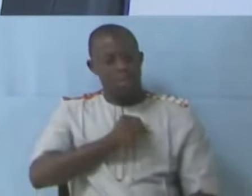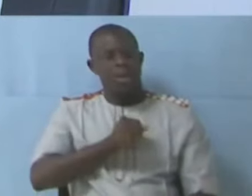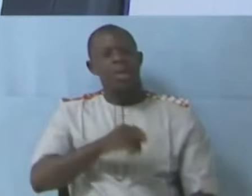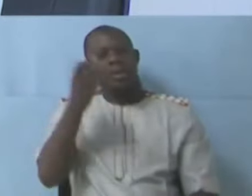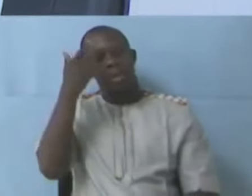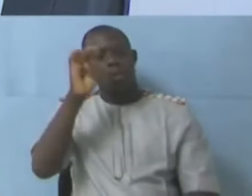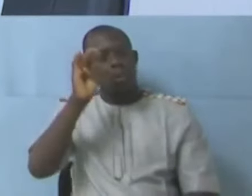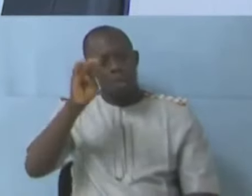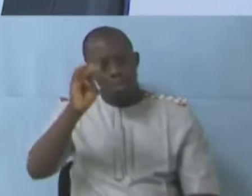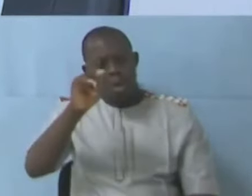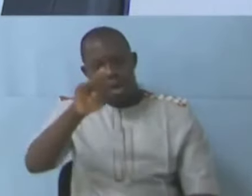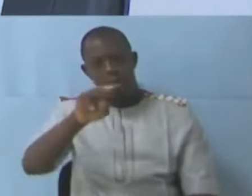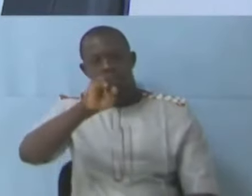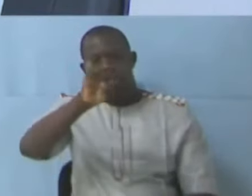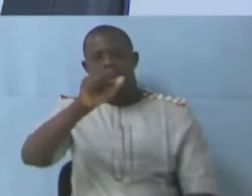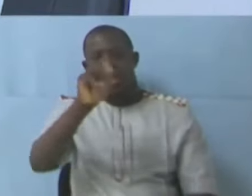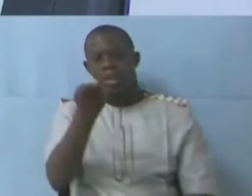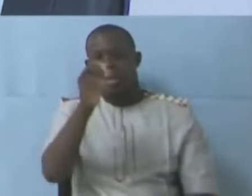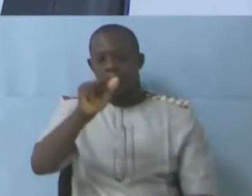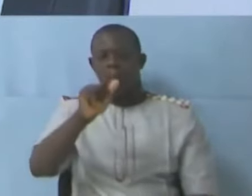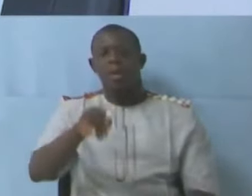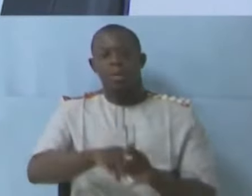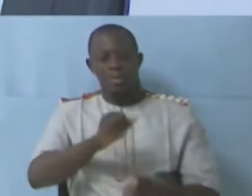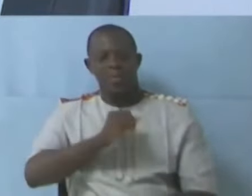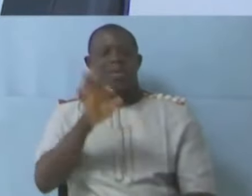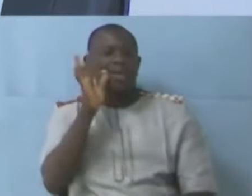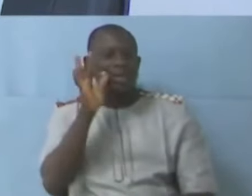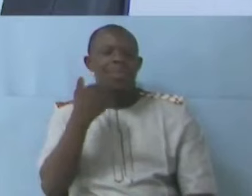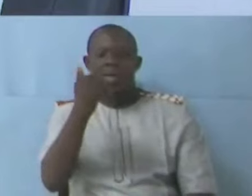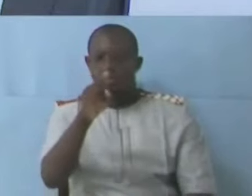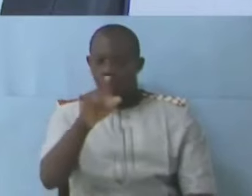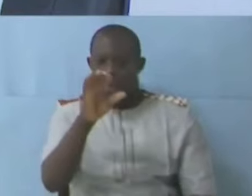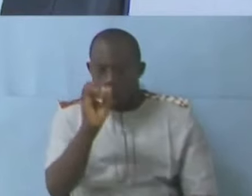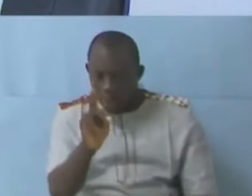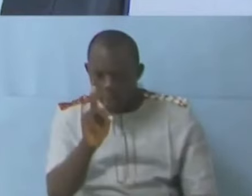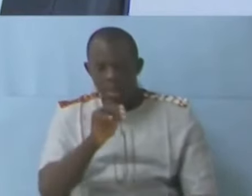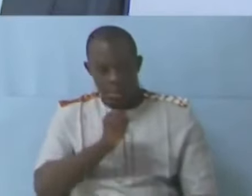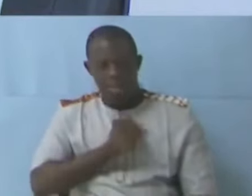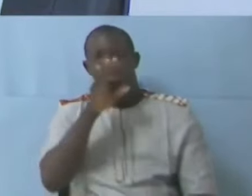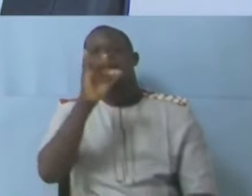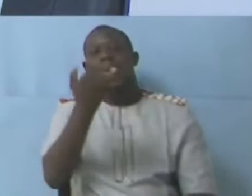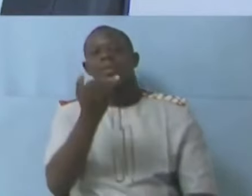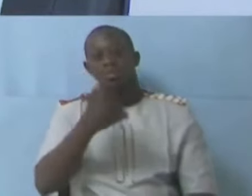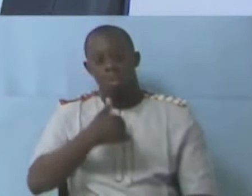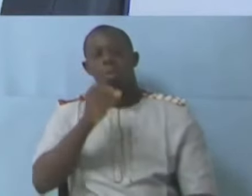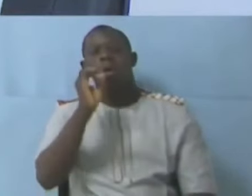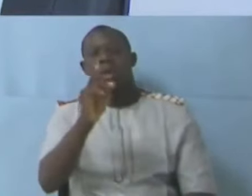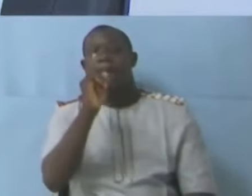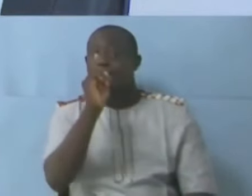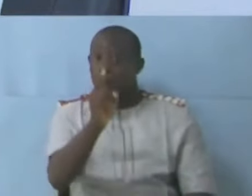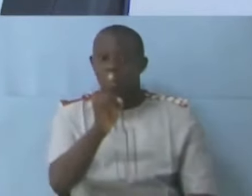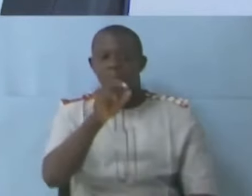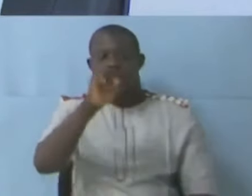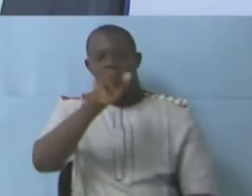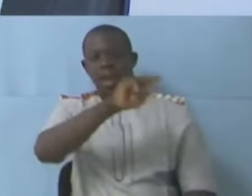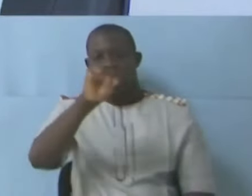Then I was calling Njaga but he responded. Man ko laaj ndax mu ngi okay mu ne ma yeah I'm okay but Sane is down. Then I was asking